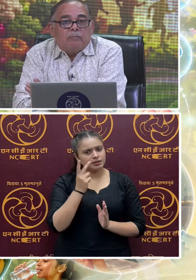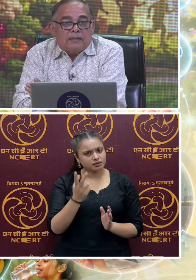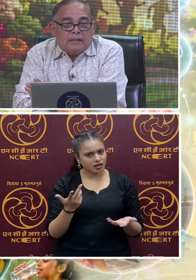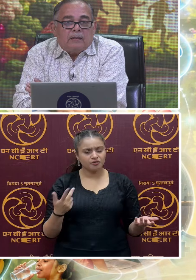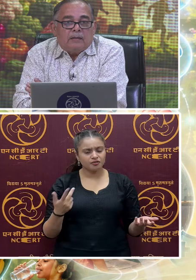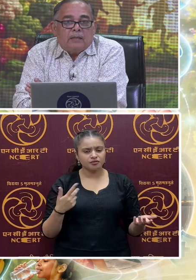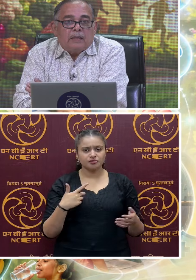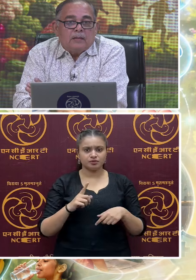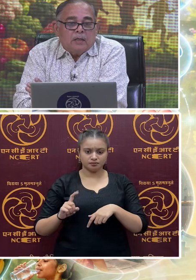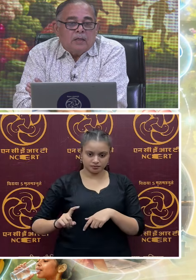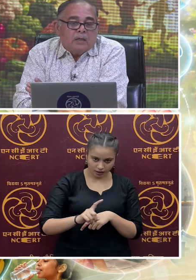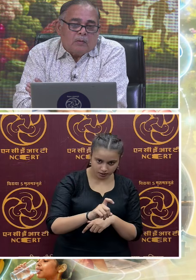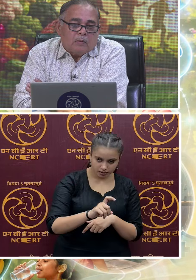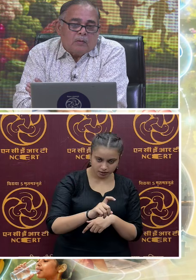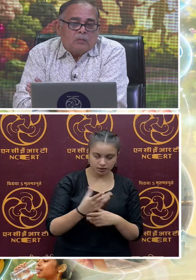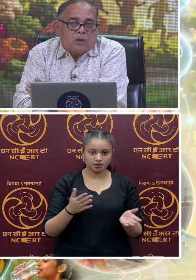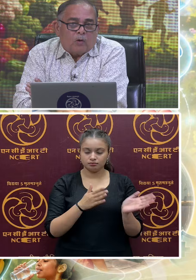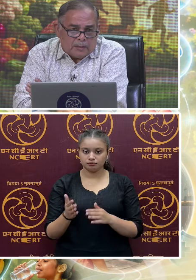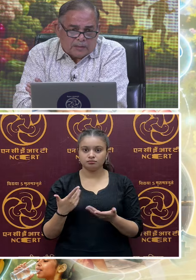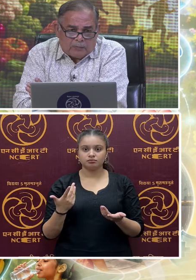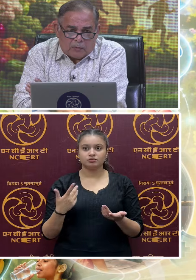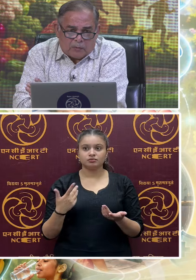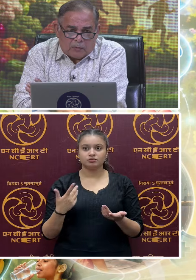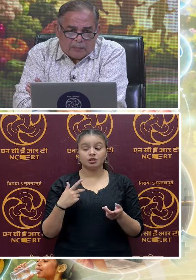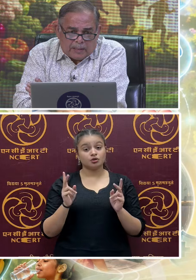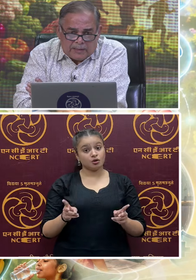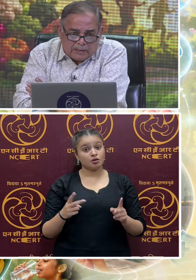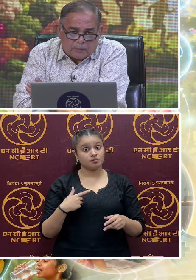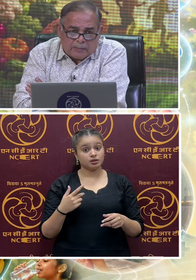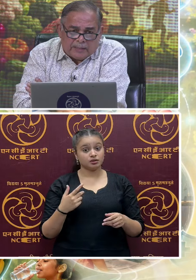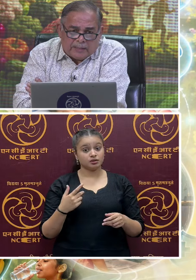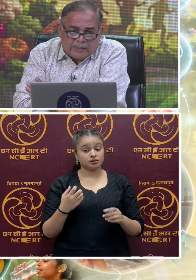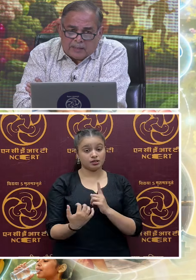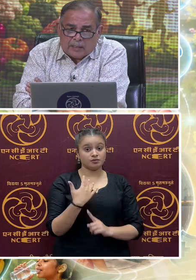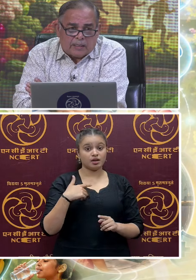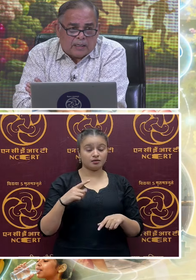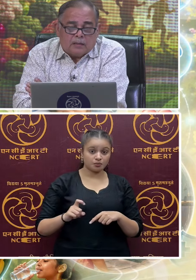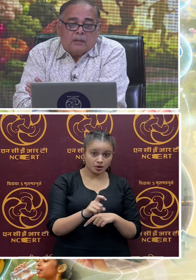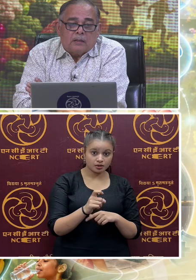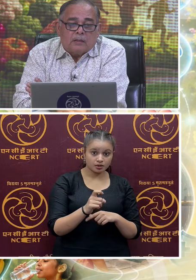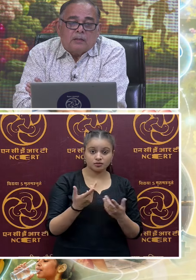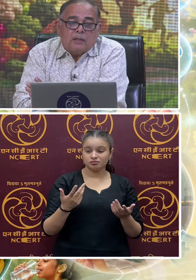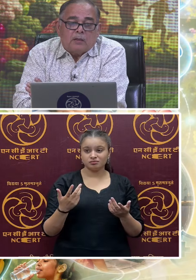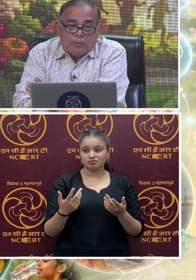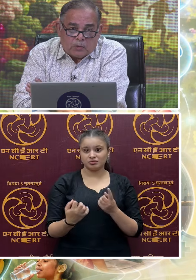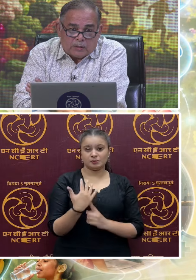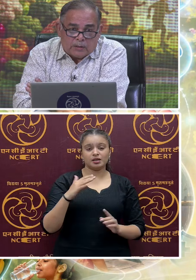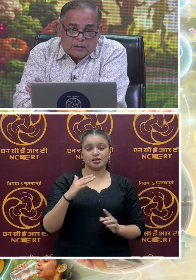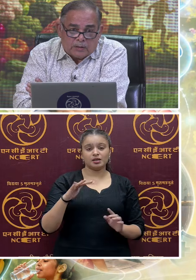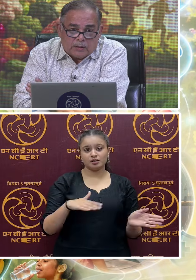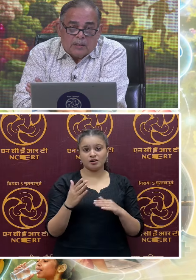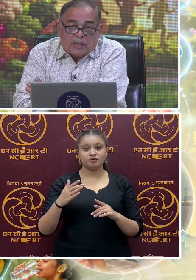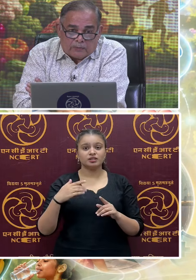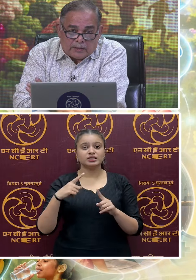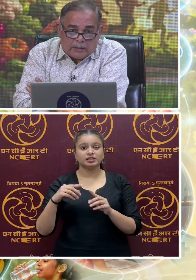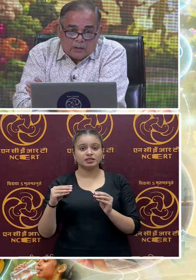are bacteria. The commonest type of communicable diseases by bacteria are